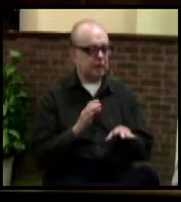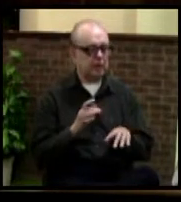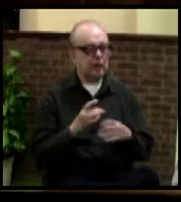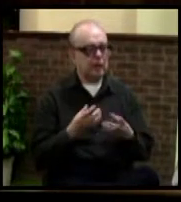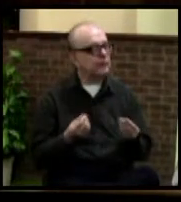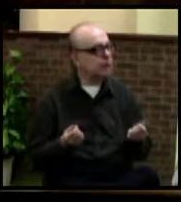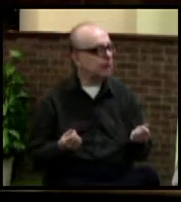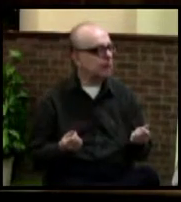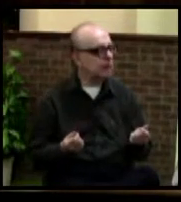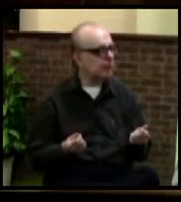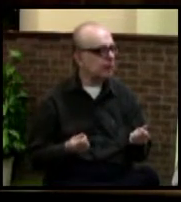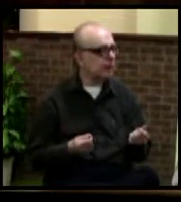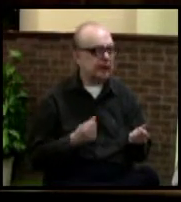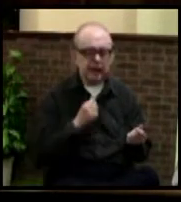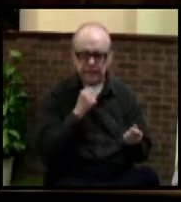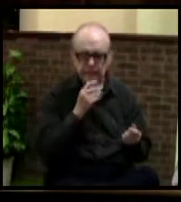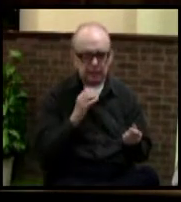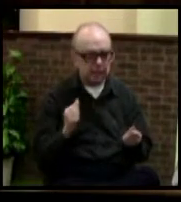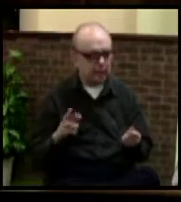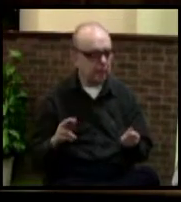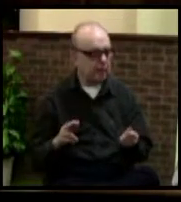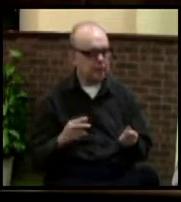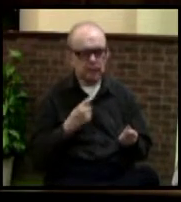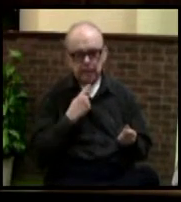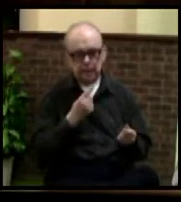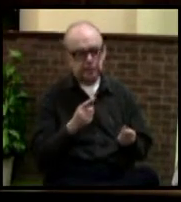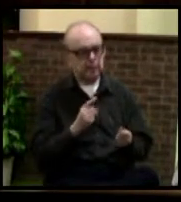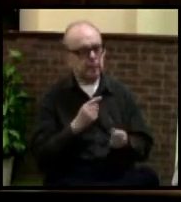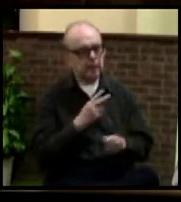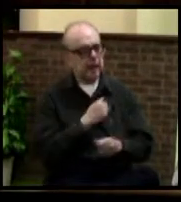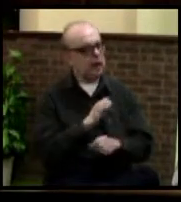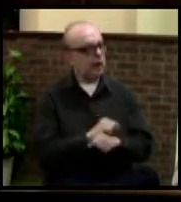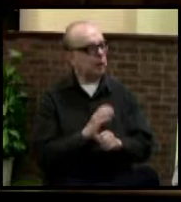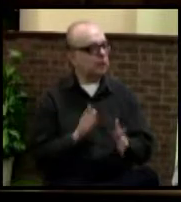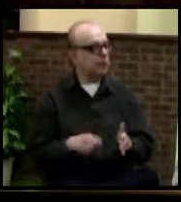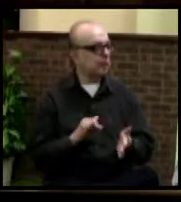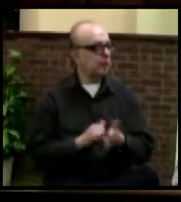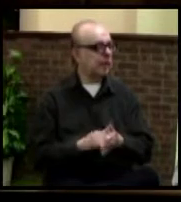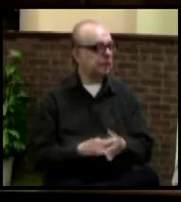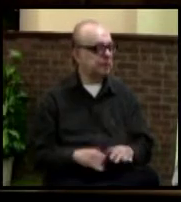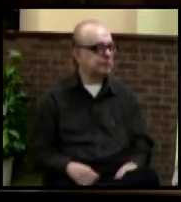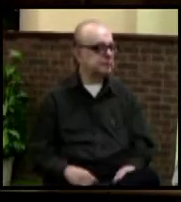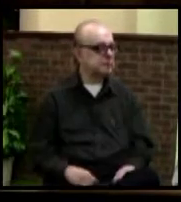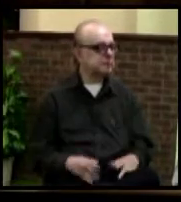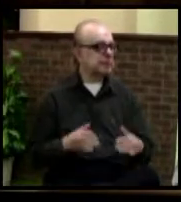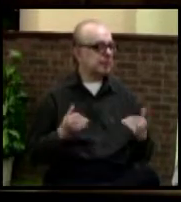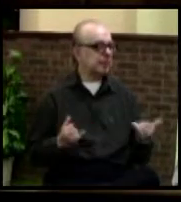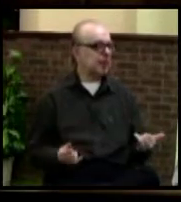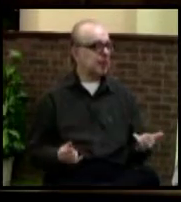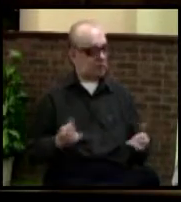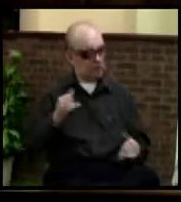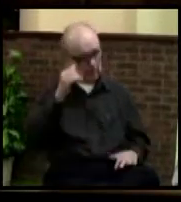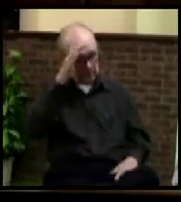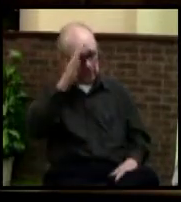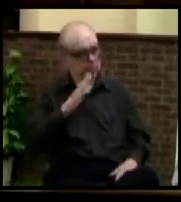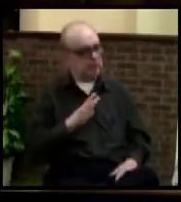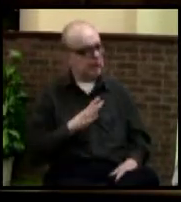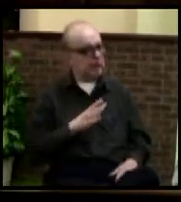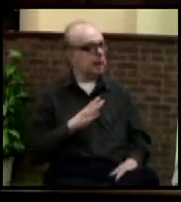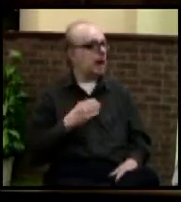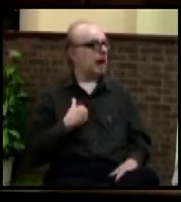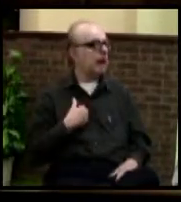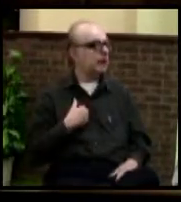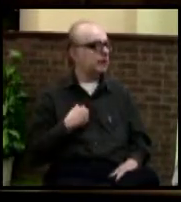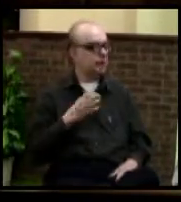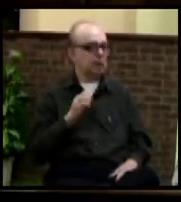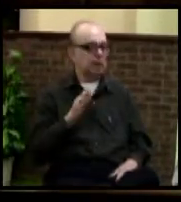fluid. You can't. It's not an airborne virus. Well, you tell the health worker now who just got it. Amen. And now has got Ebola. Now